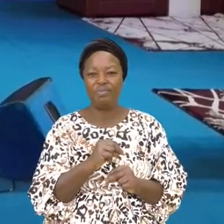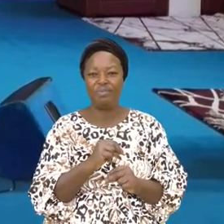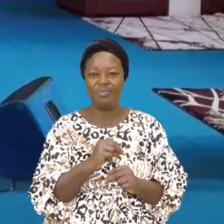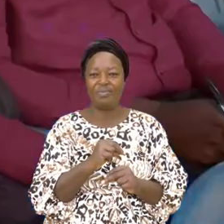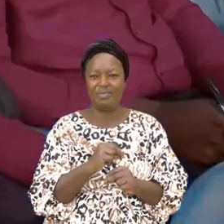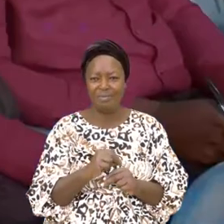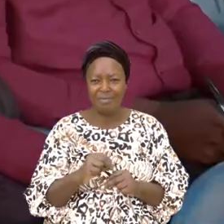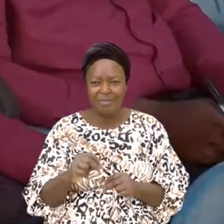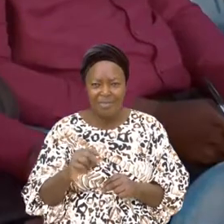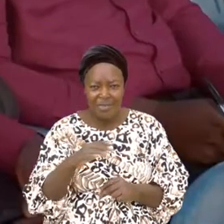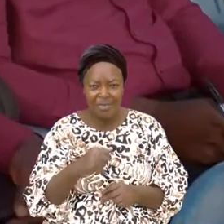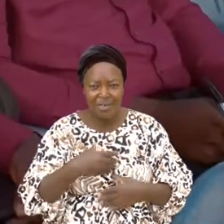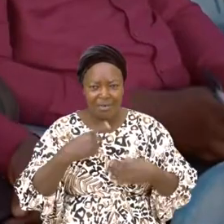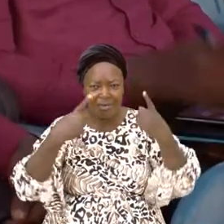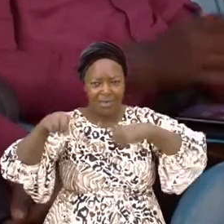I didn't get your amen.